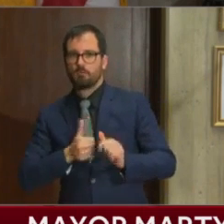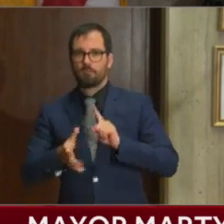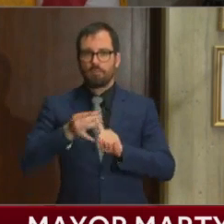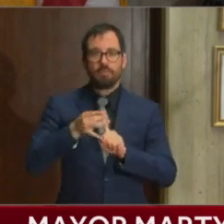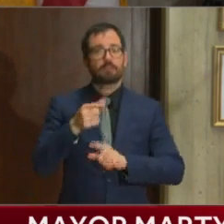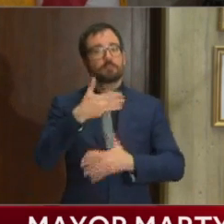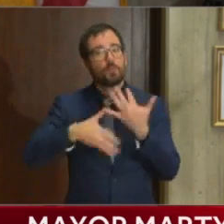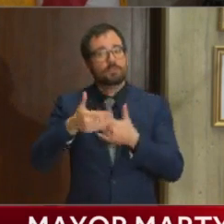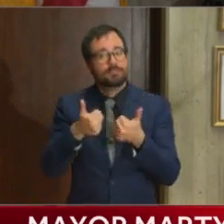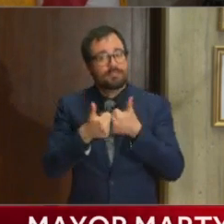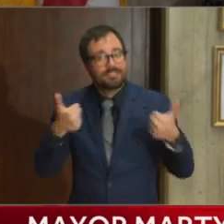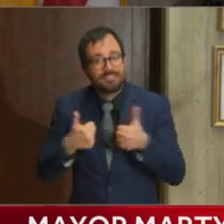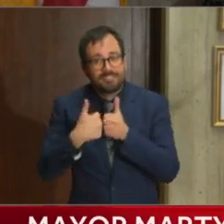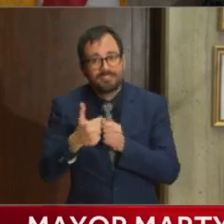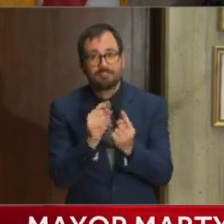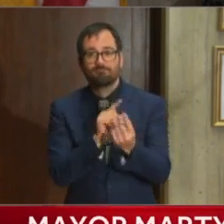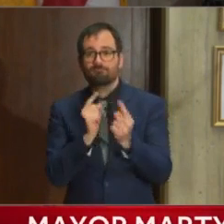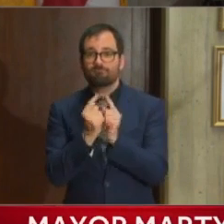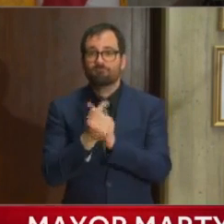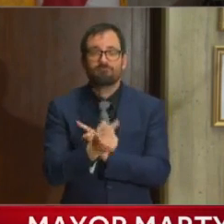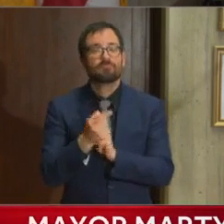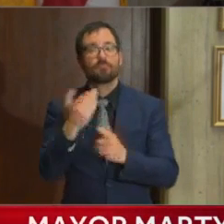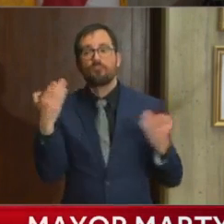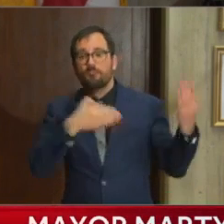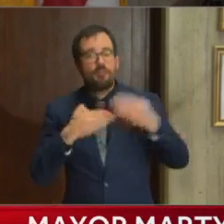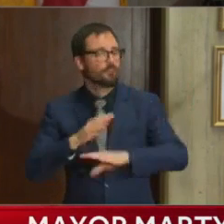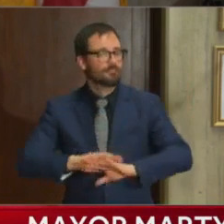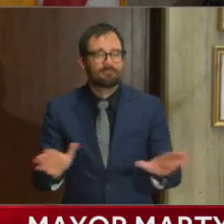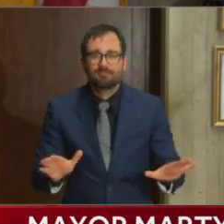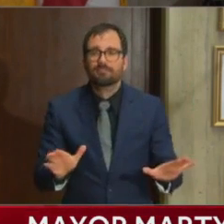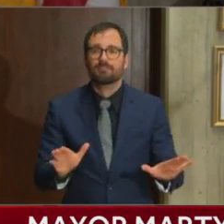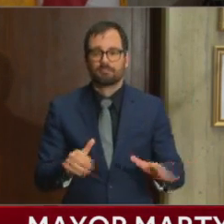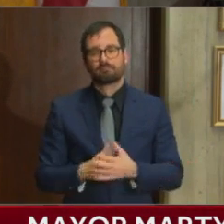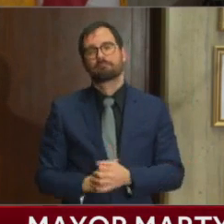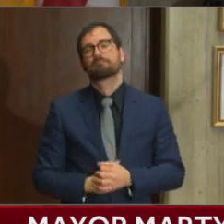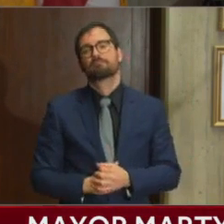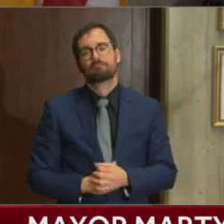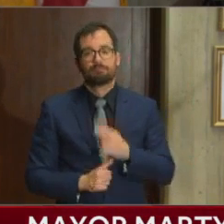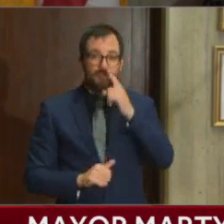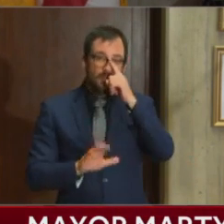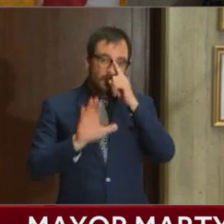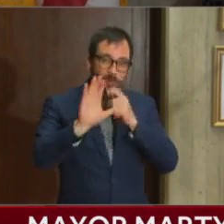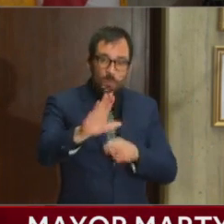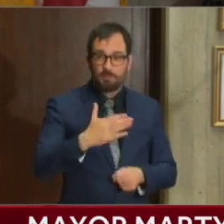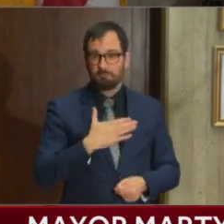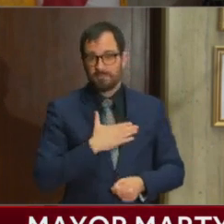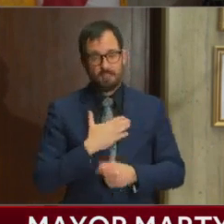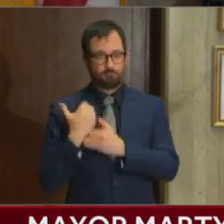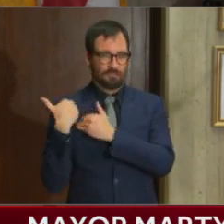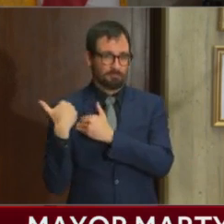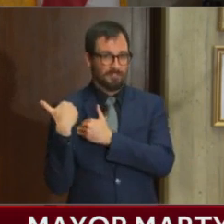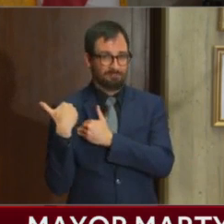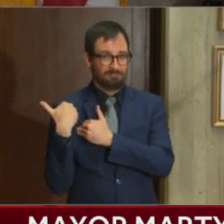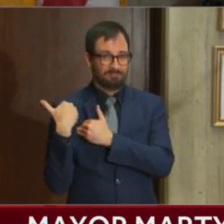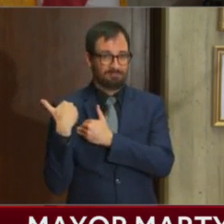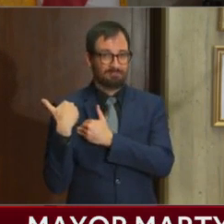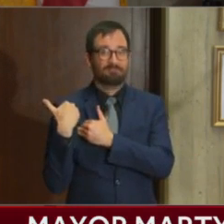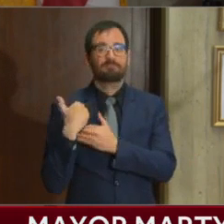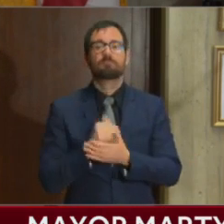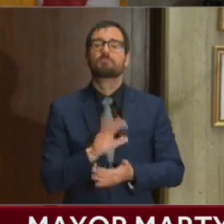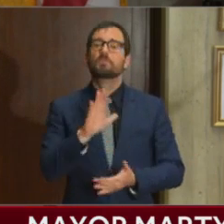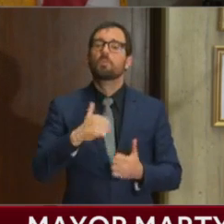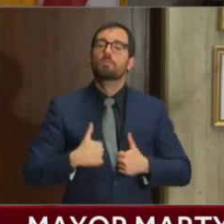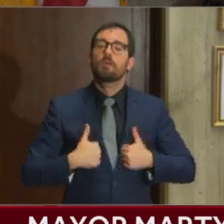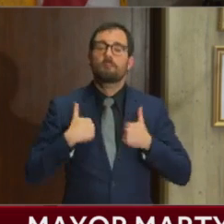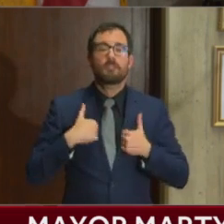I also know none of this is easy. Routines are suddenly interrupted. Our plans are put on hold. We're missing